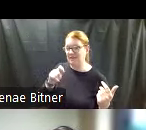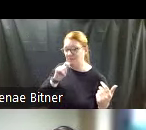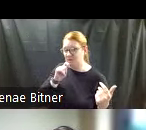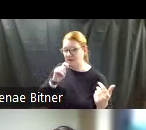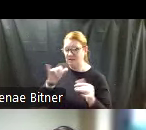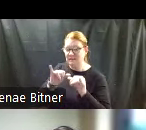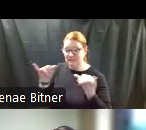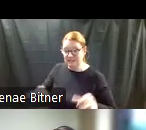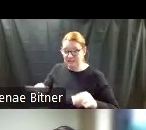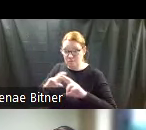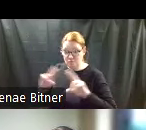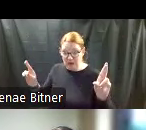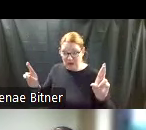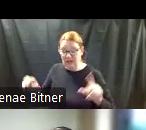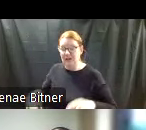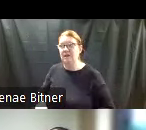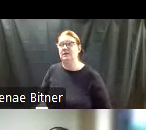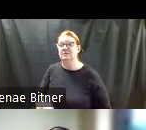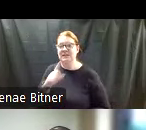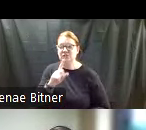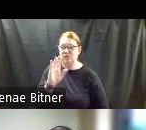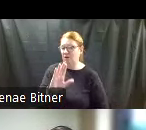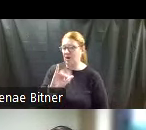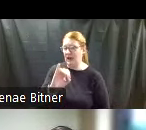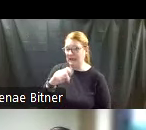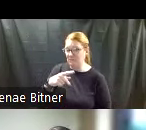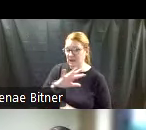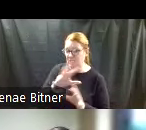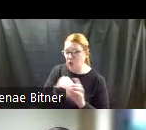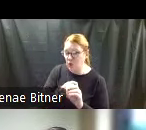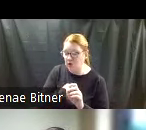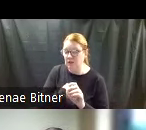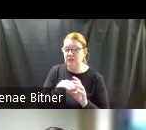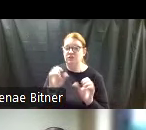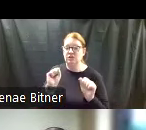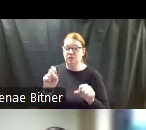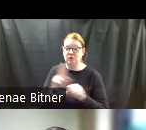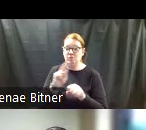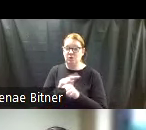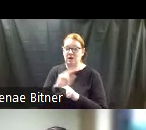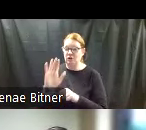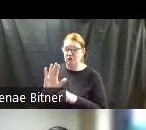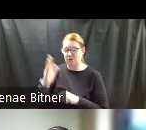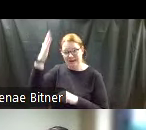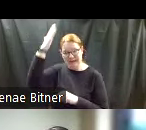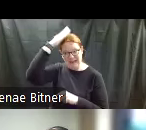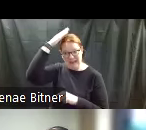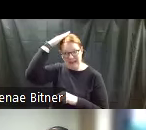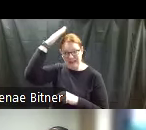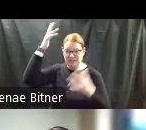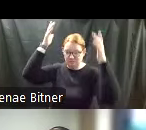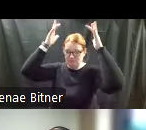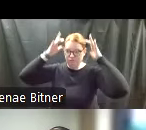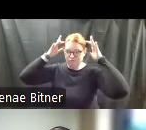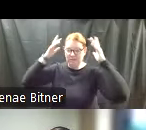Grace, to making sure that her IEP included things like that she could wear her pilot hats if needed so that she could keep her